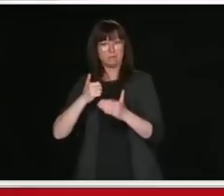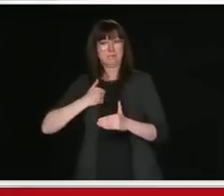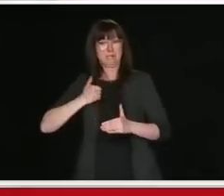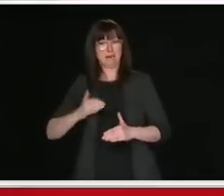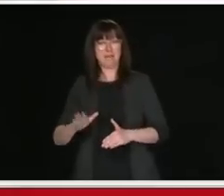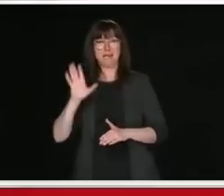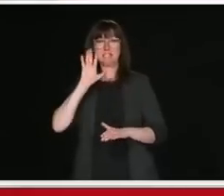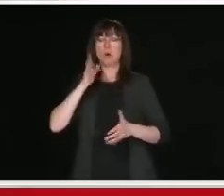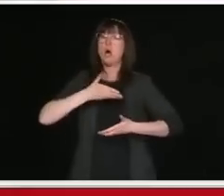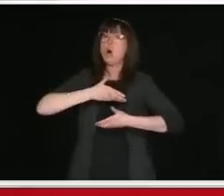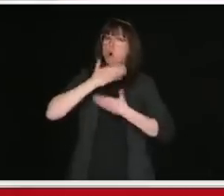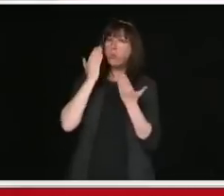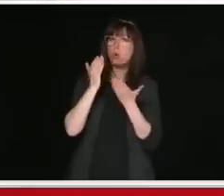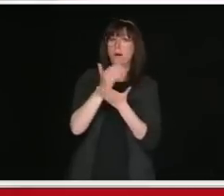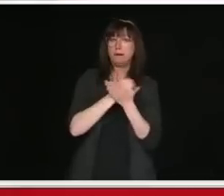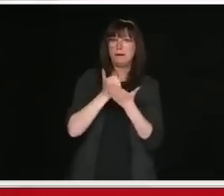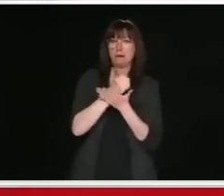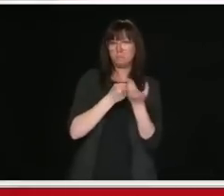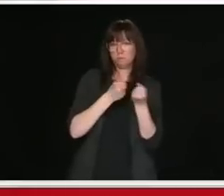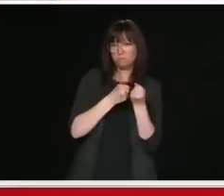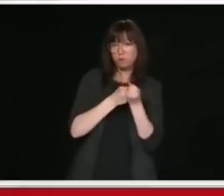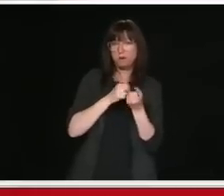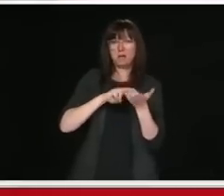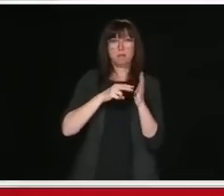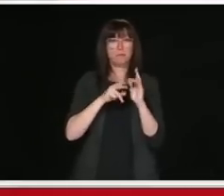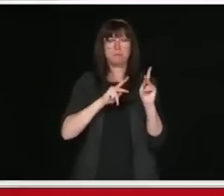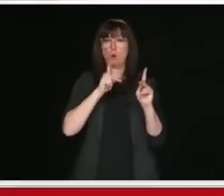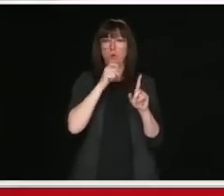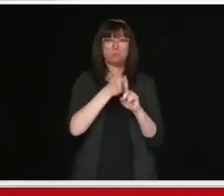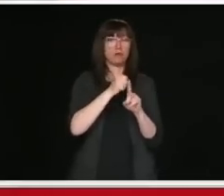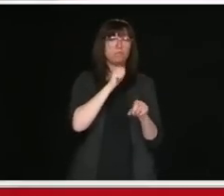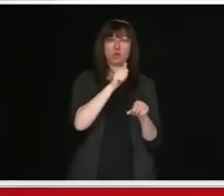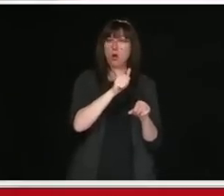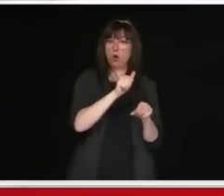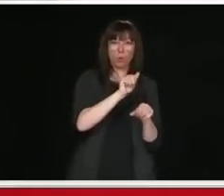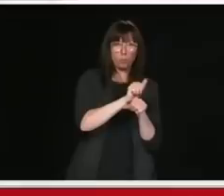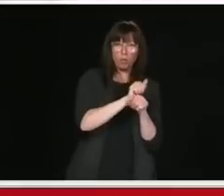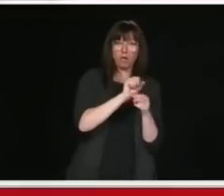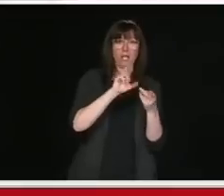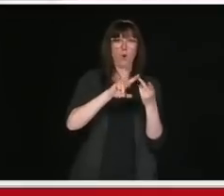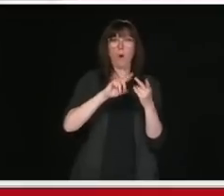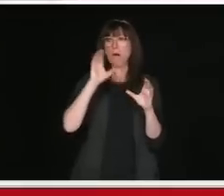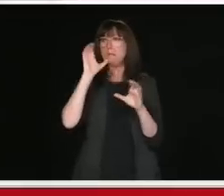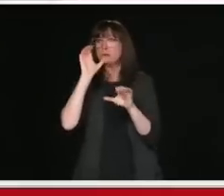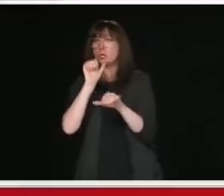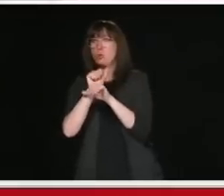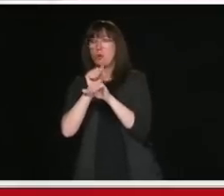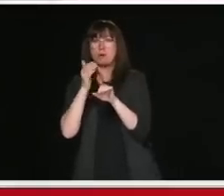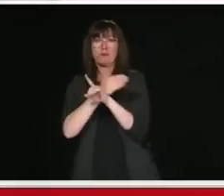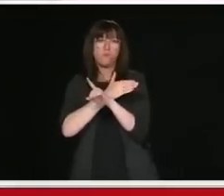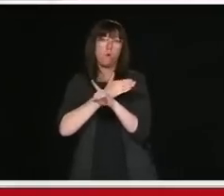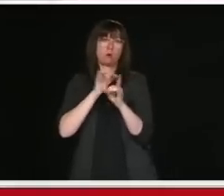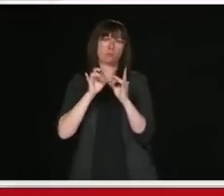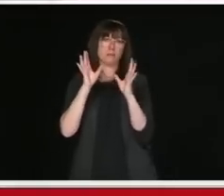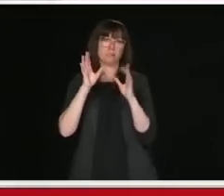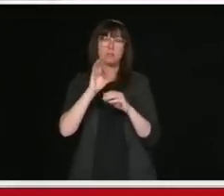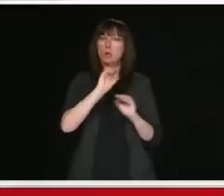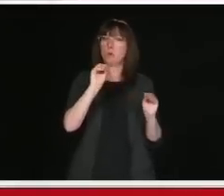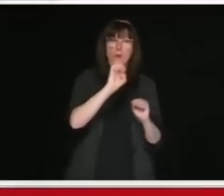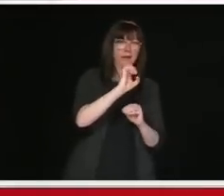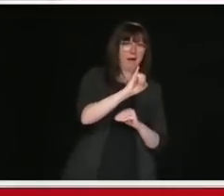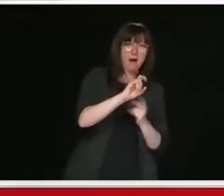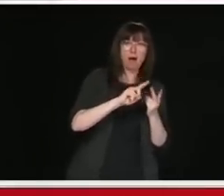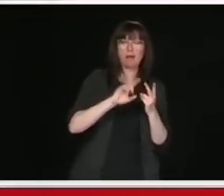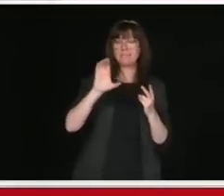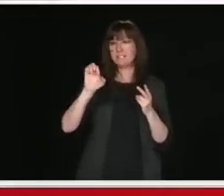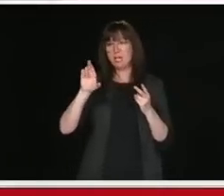were unemployed or looking for work before the crisis. Of course, they don't qualify for EI. They're not going to get that emergency benefit. Are you looking at anything to help